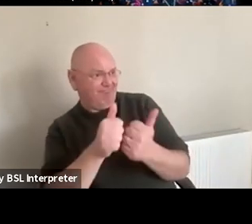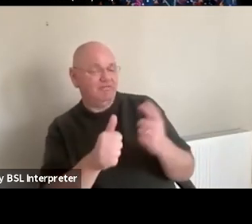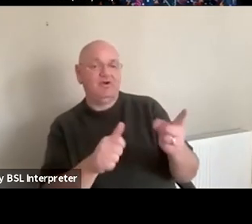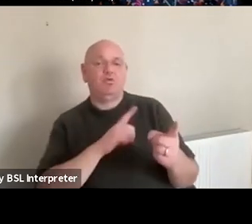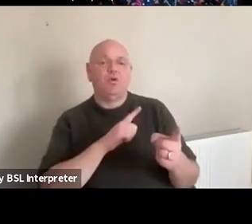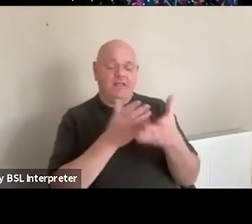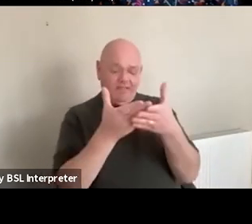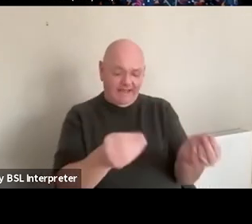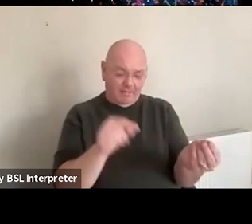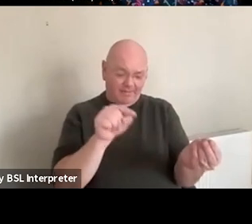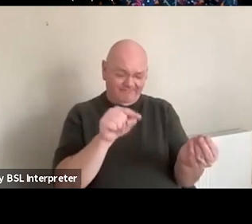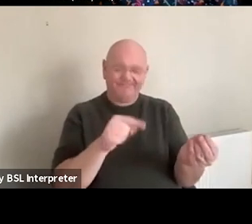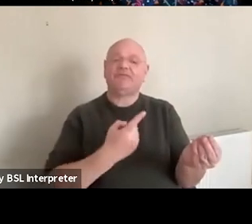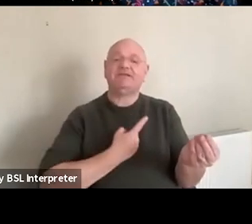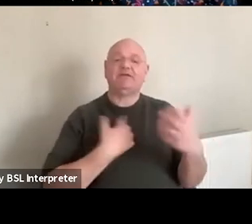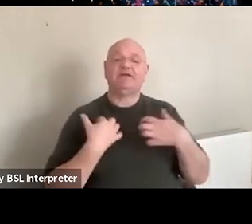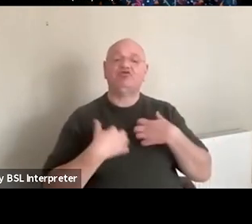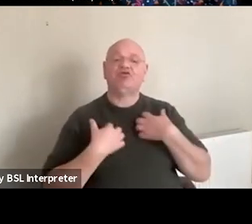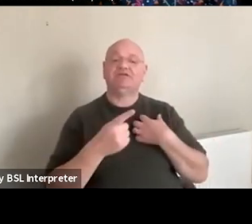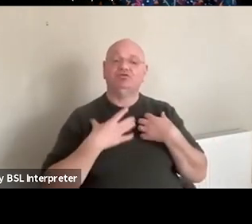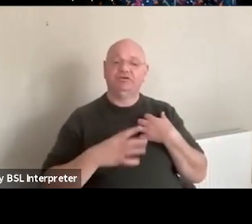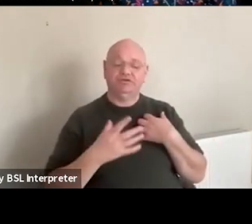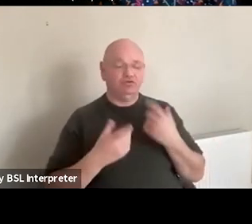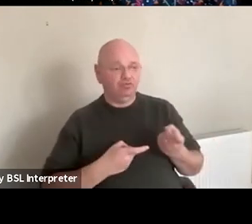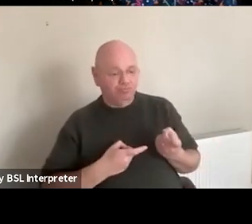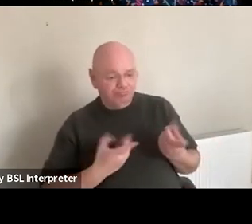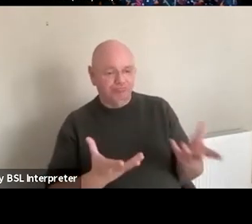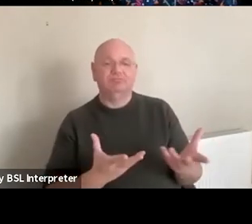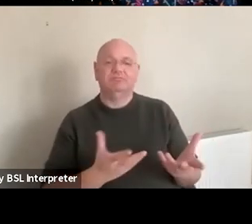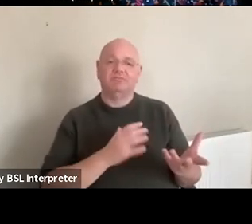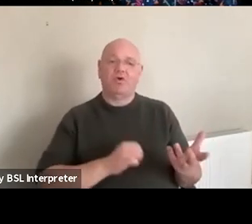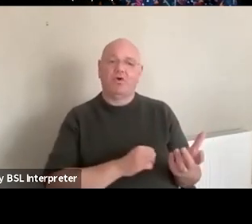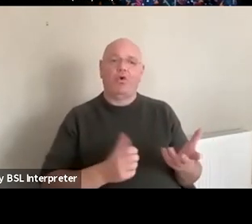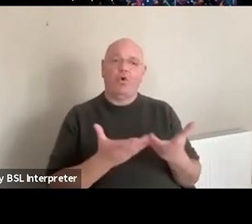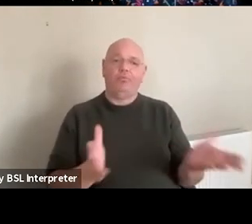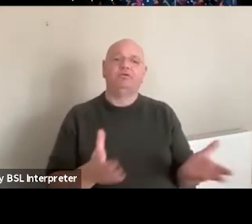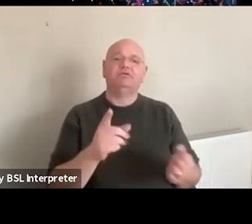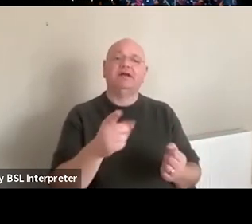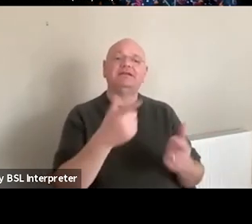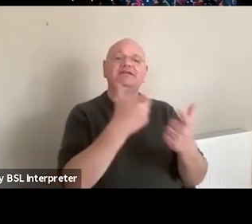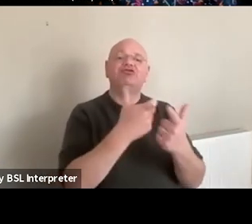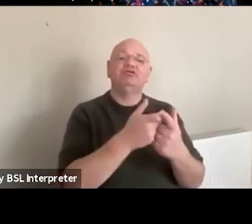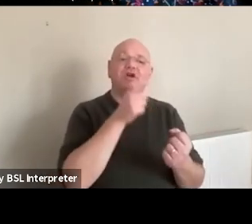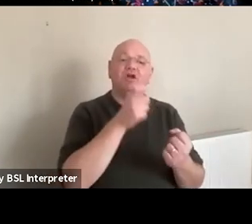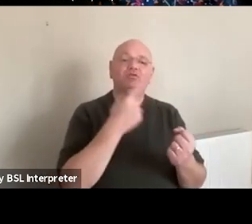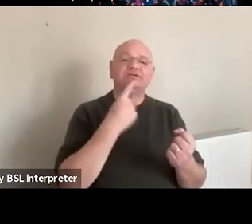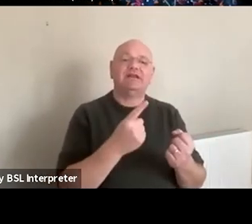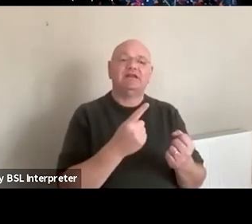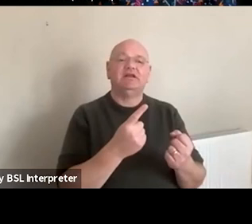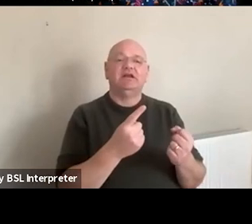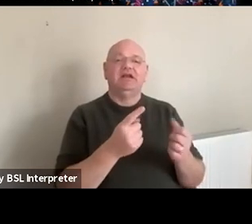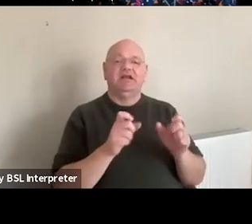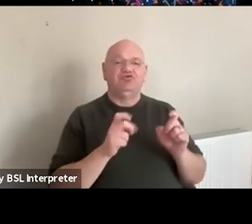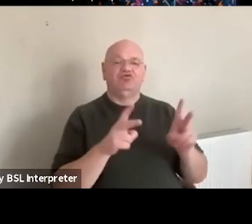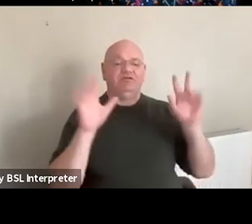self-interest within that. Actually, what is it that you're taking out of this equation? I'd argue as well, Khadija, that 1,000 people meeting in the street was an example of